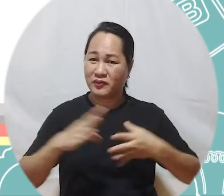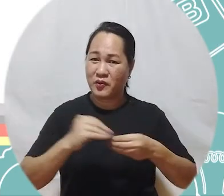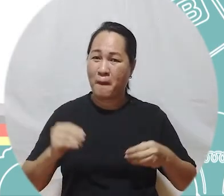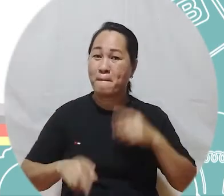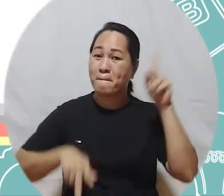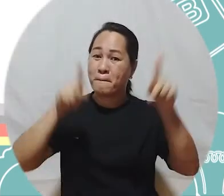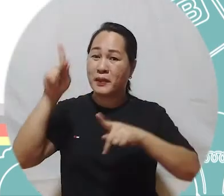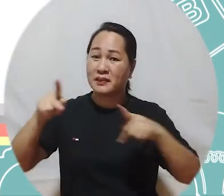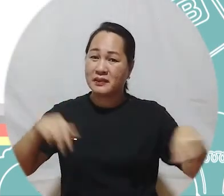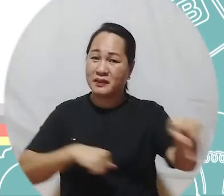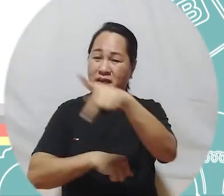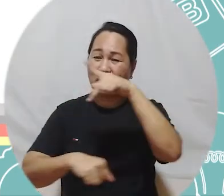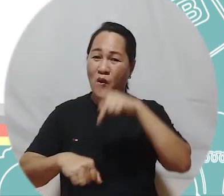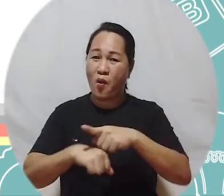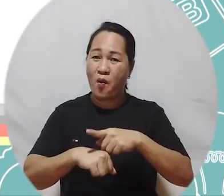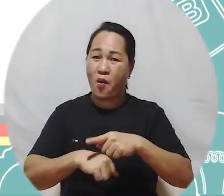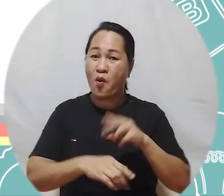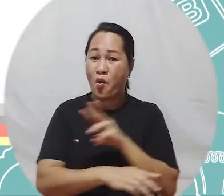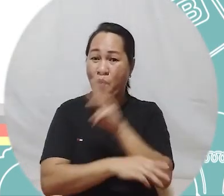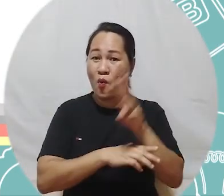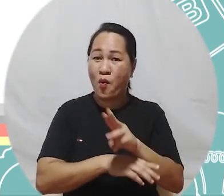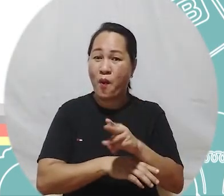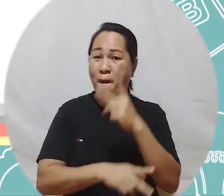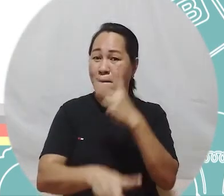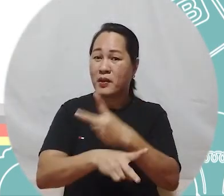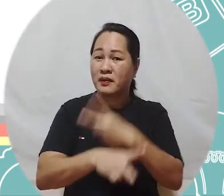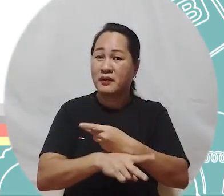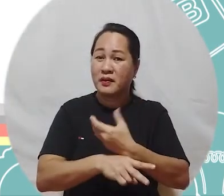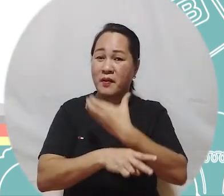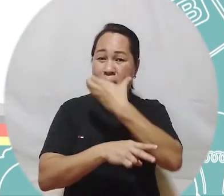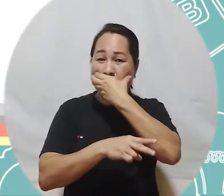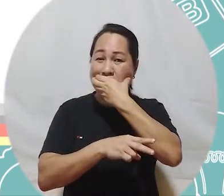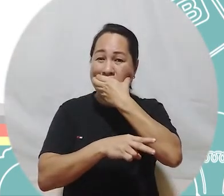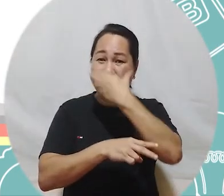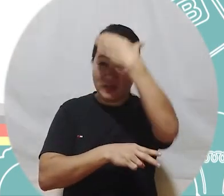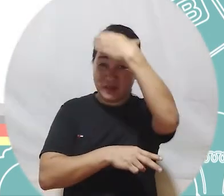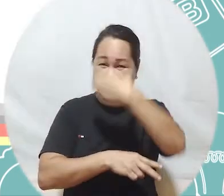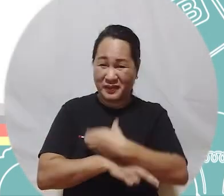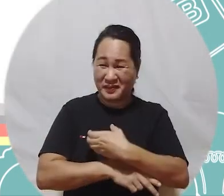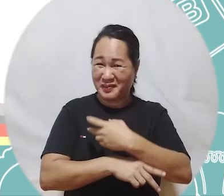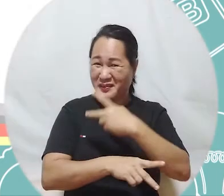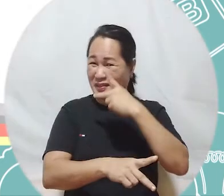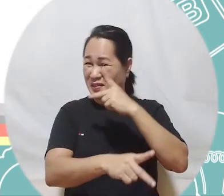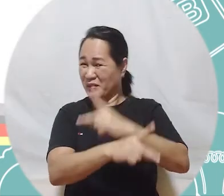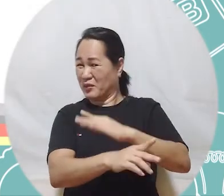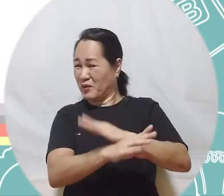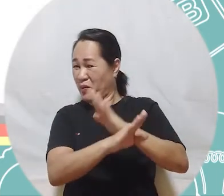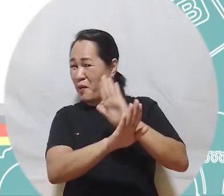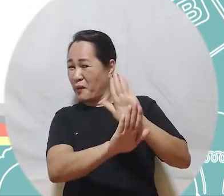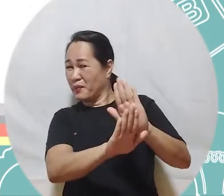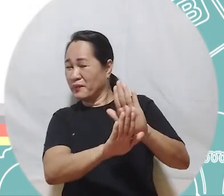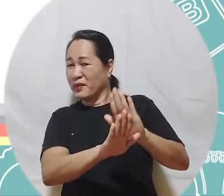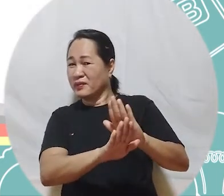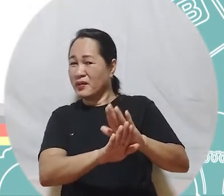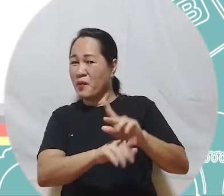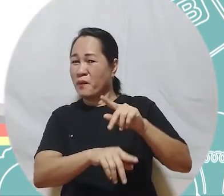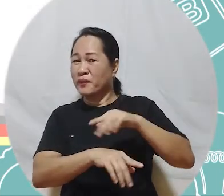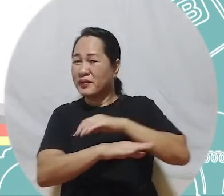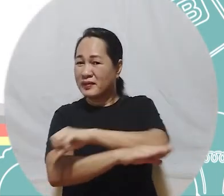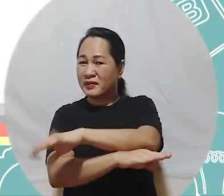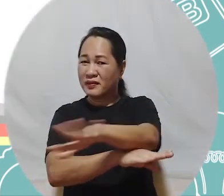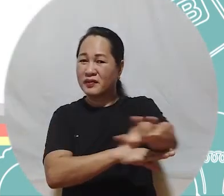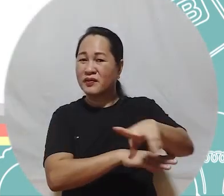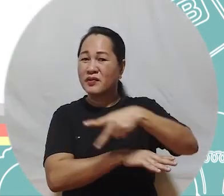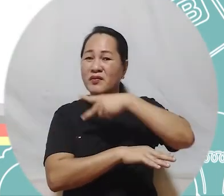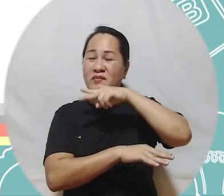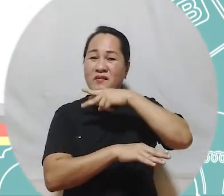text, people in the Philippines are wearing protective face masks and shields to avoid being infected with the virus. They wash